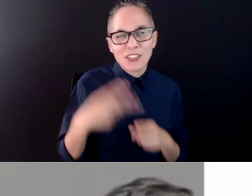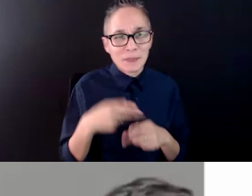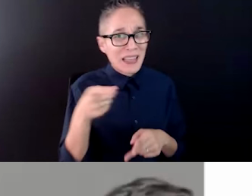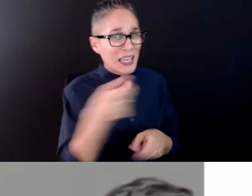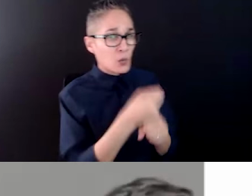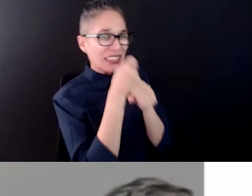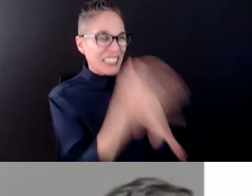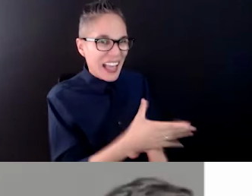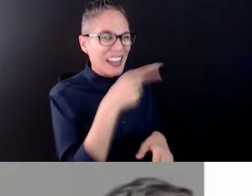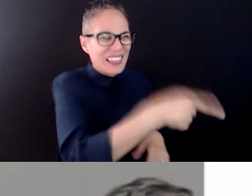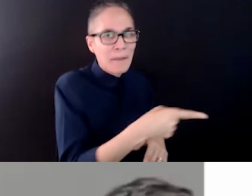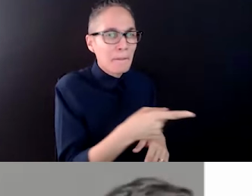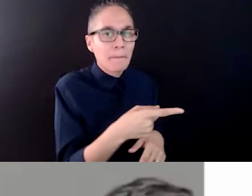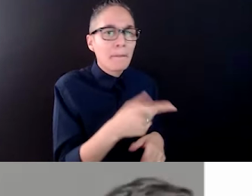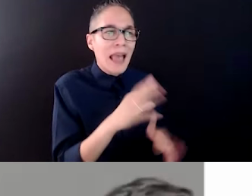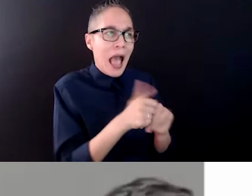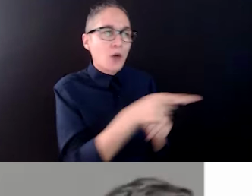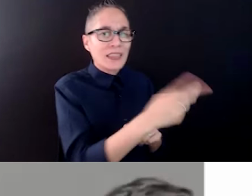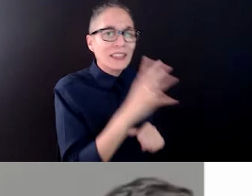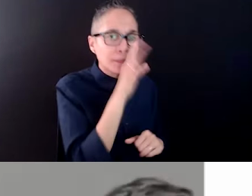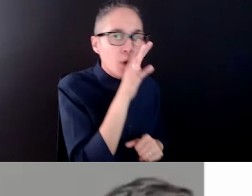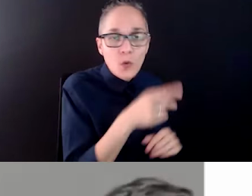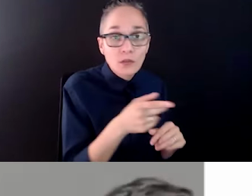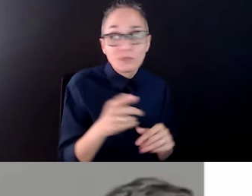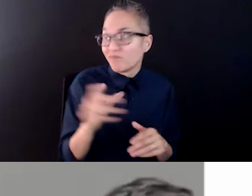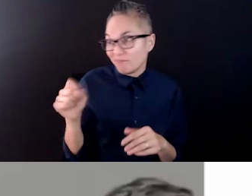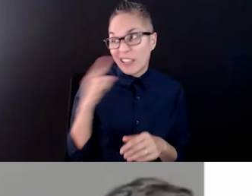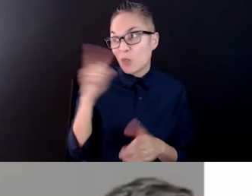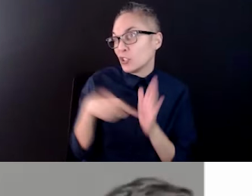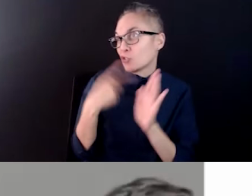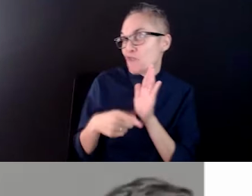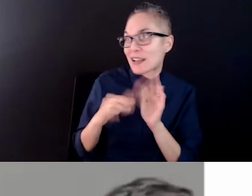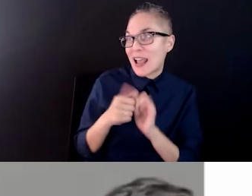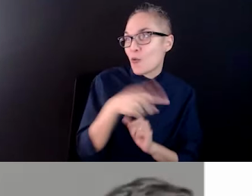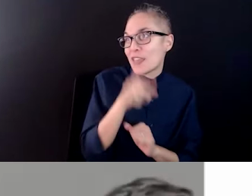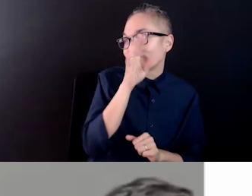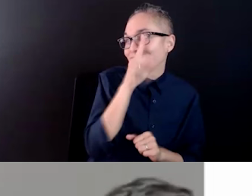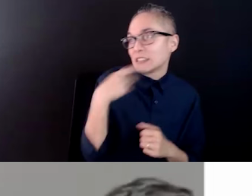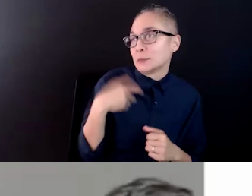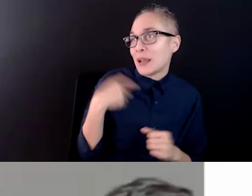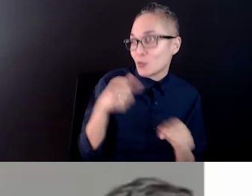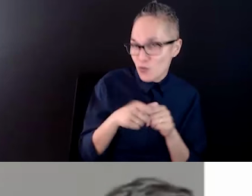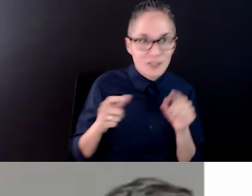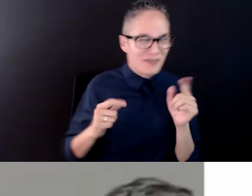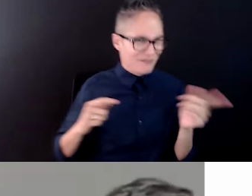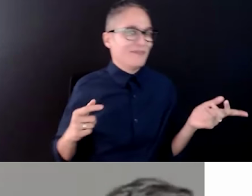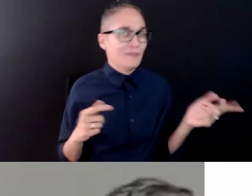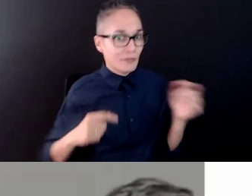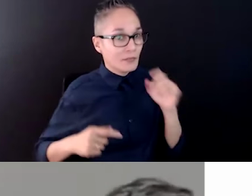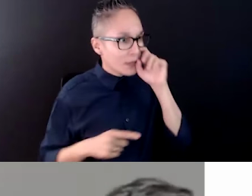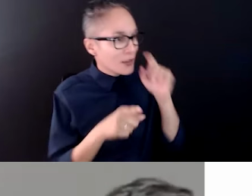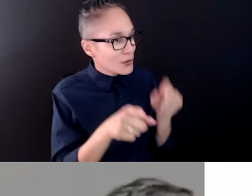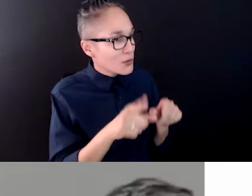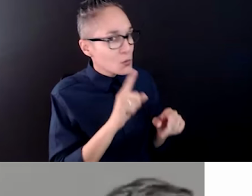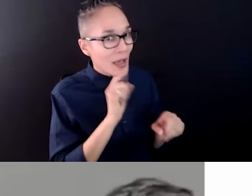in words, period. Oh, words, period. Oh, Yeah. oh, Yeah. interesting. Okay, so you actually